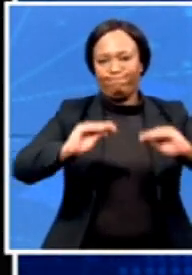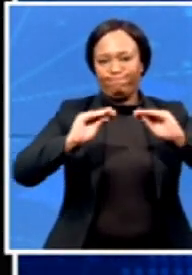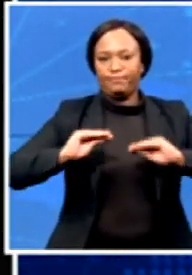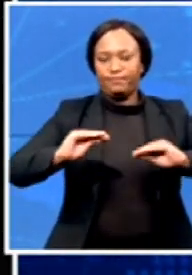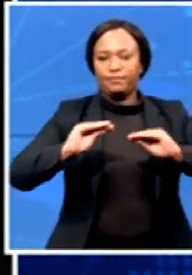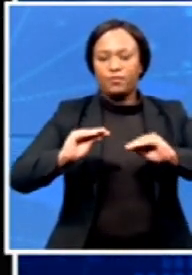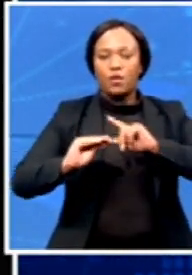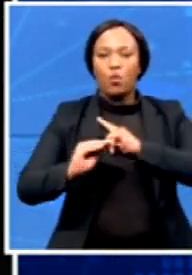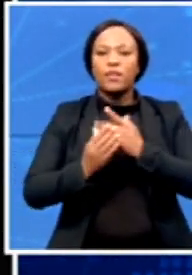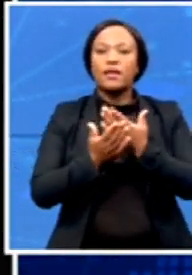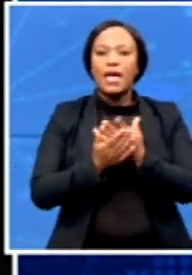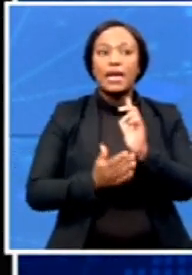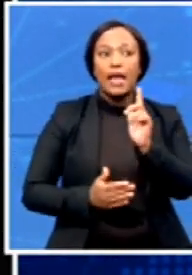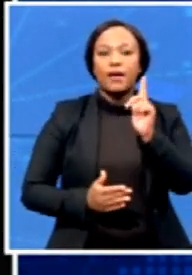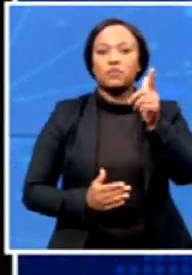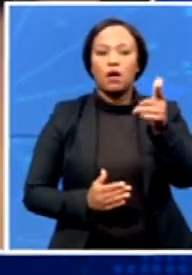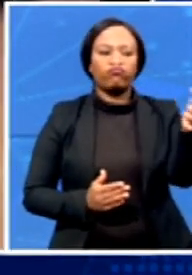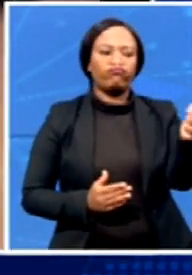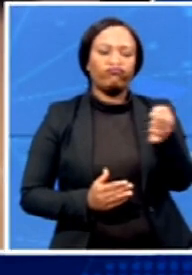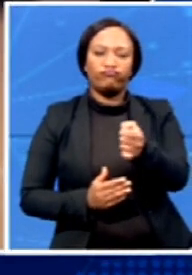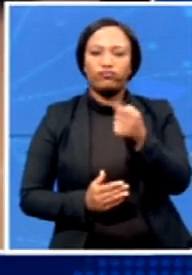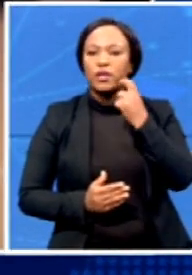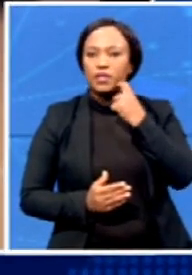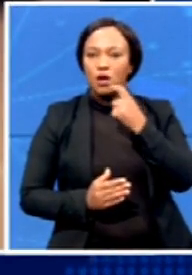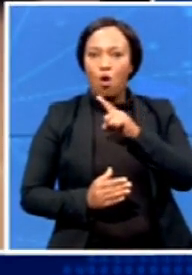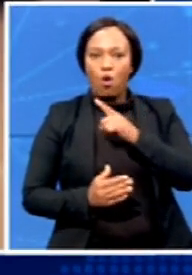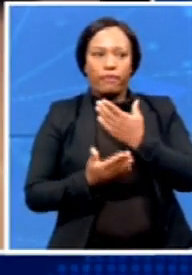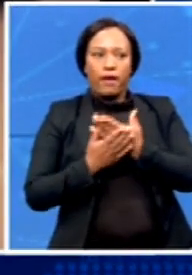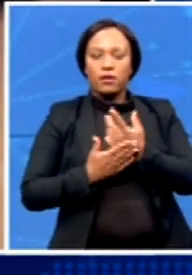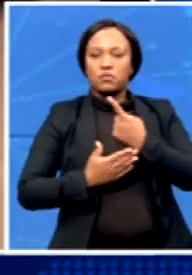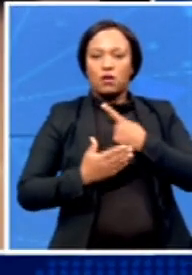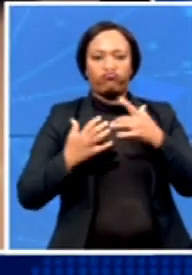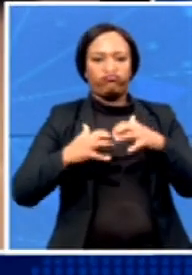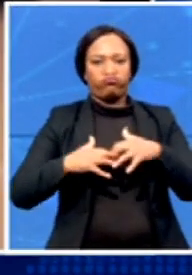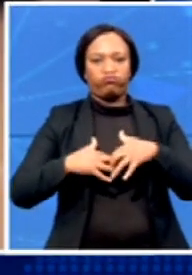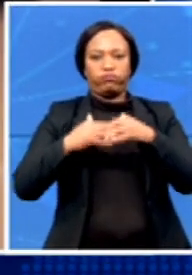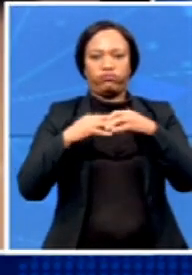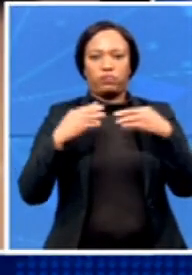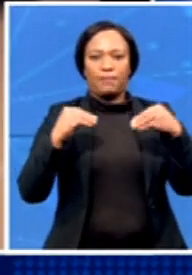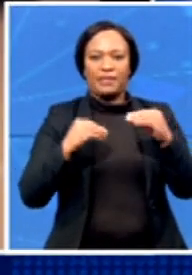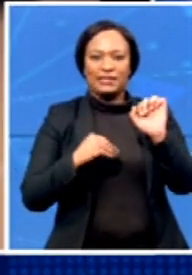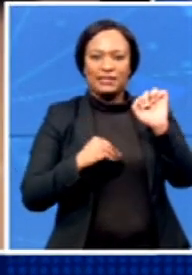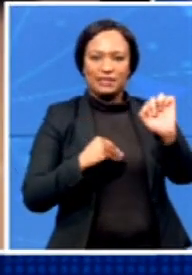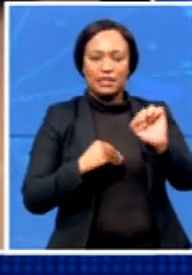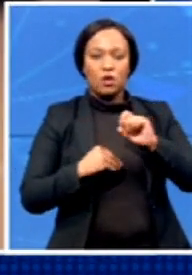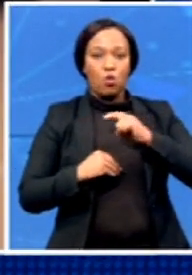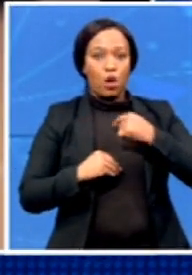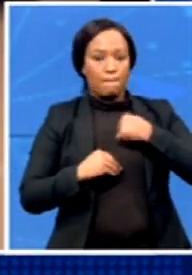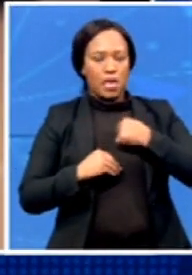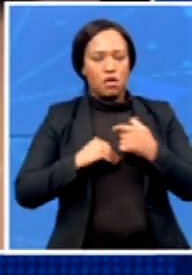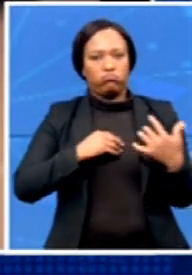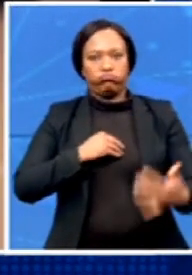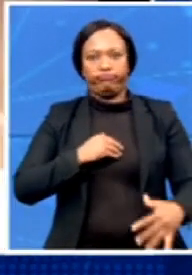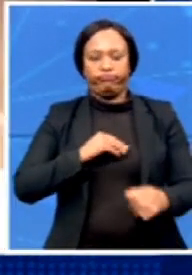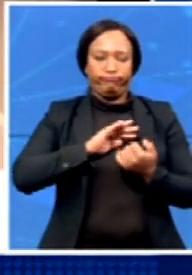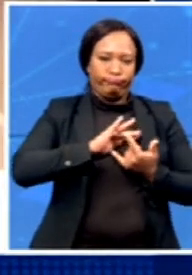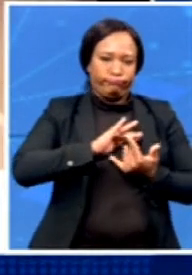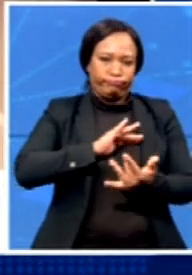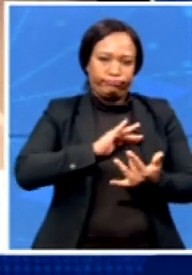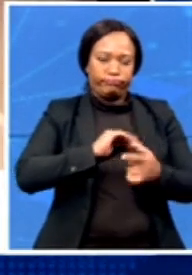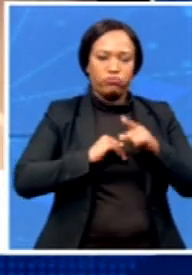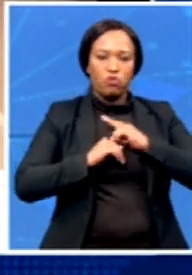to start their own businesses. I am very passionate about ensuring that we educate our students